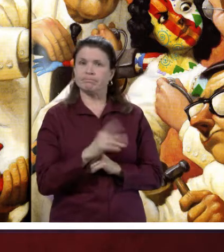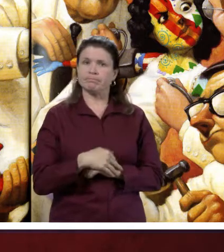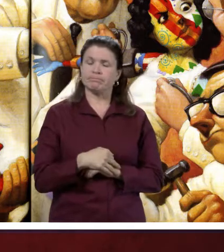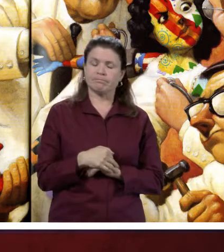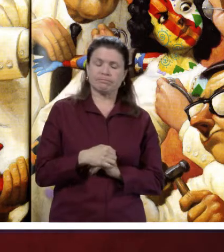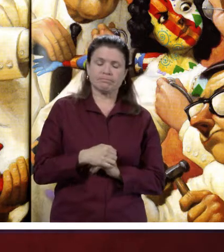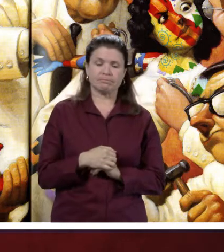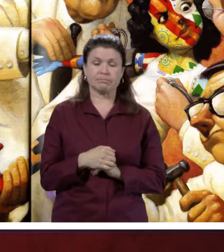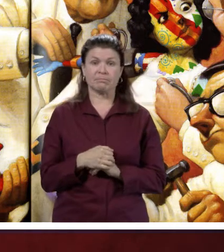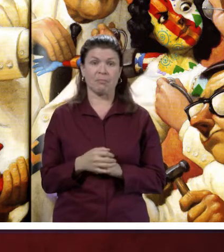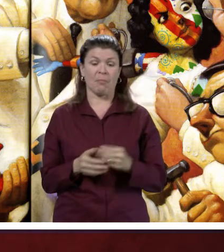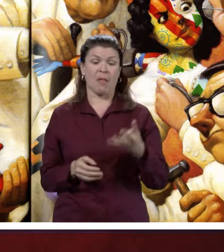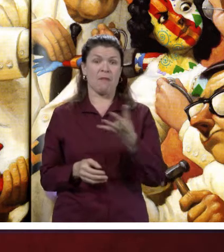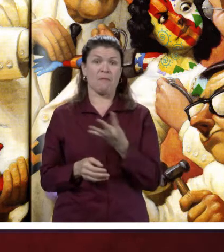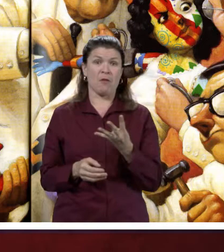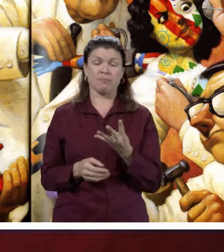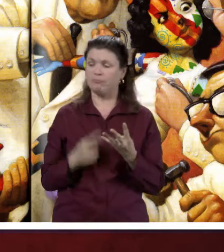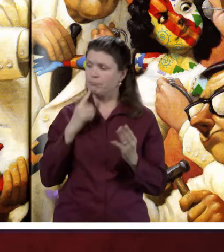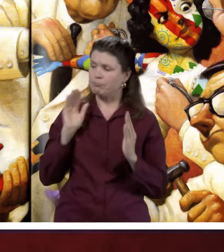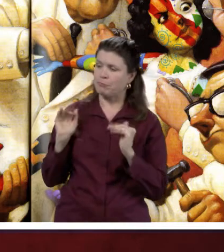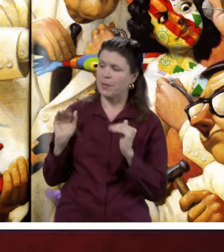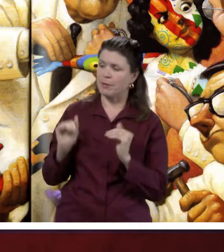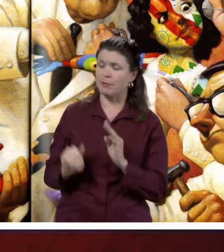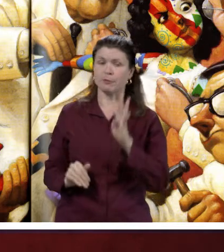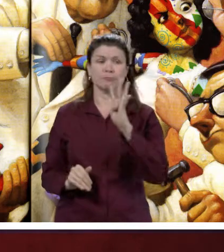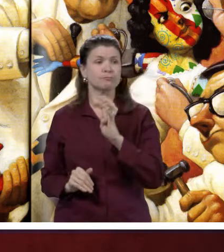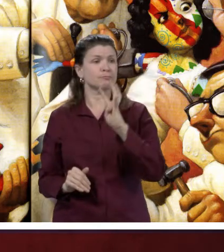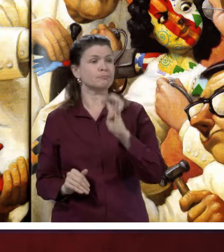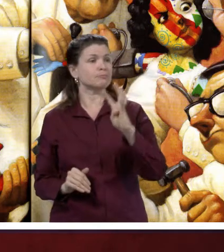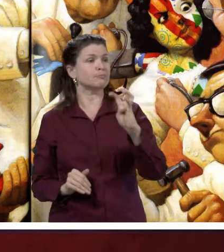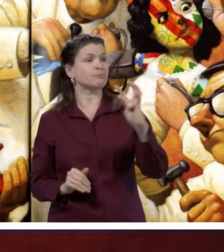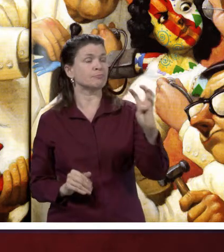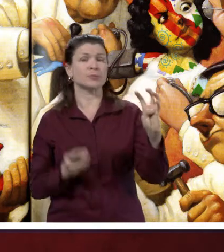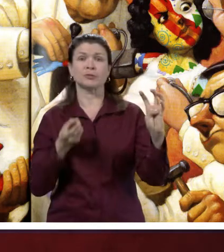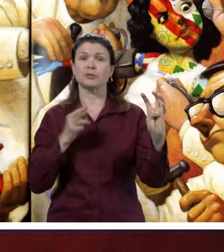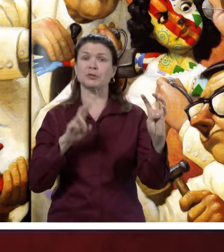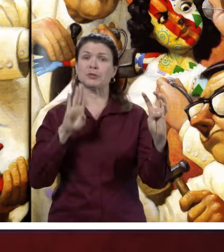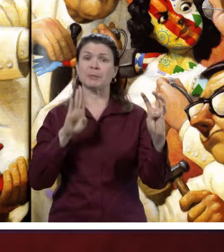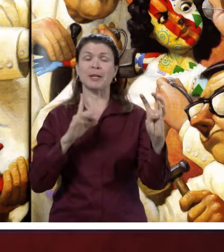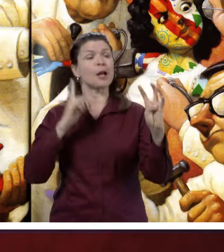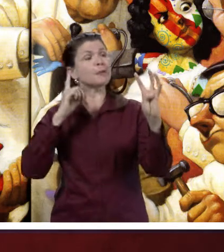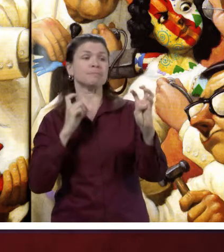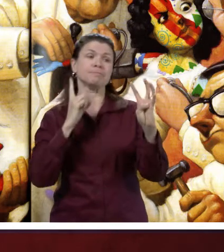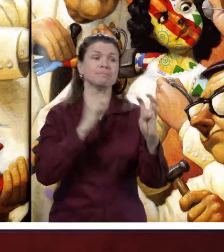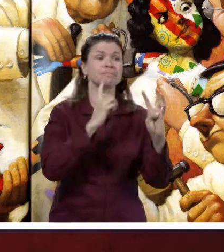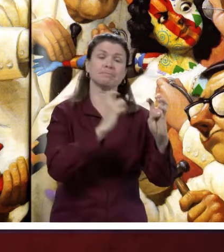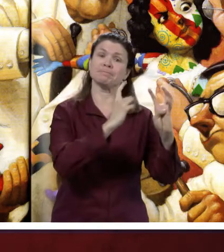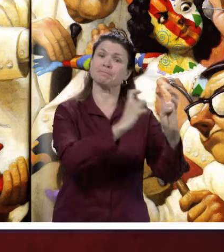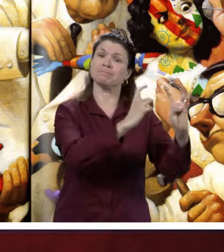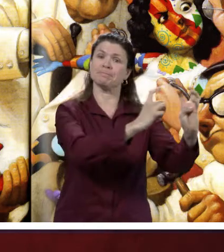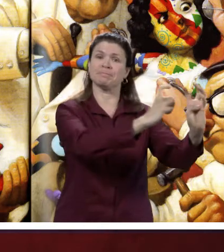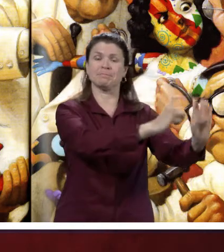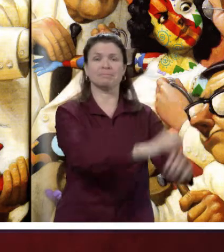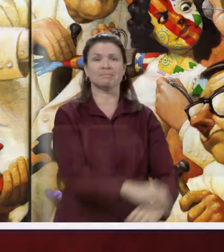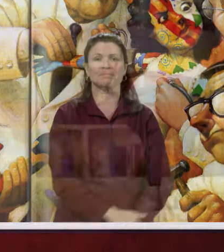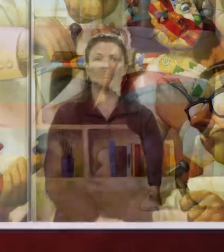each before bed," said Dr. Grop. Then they filed out the front door, followed by Dr.